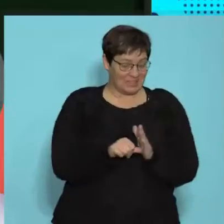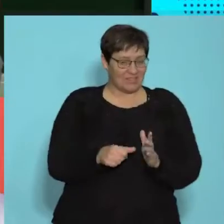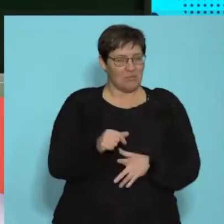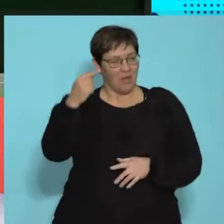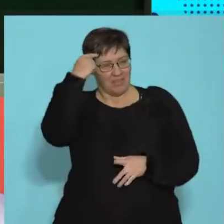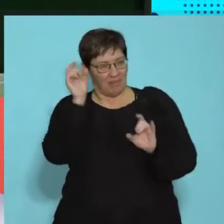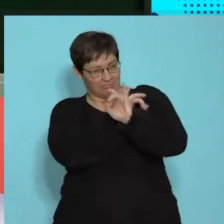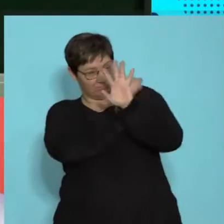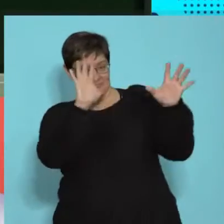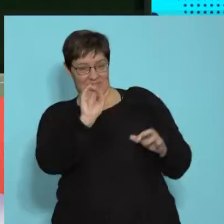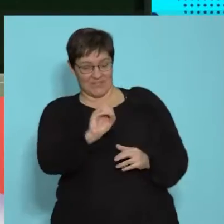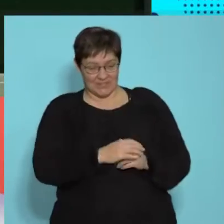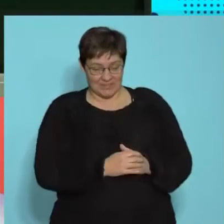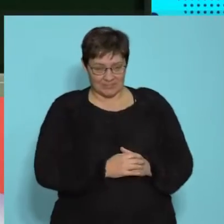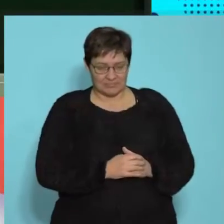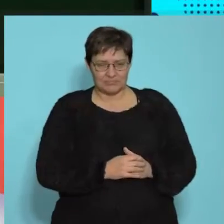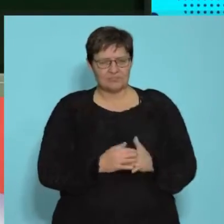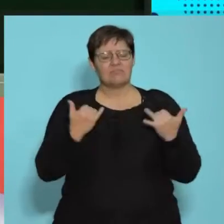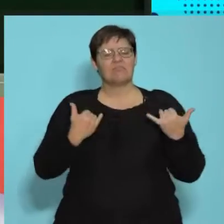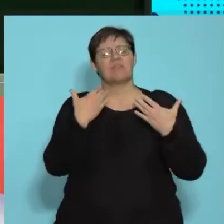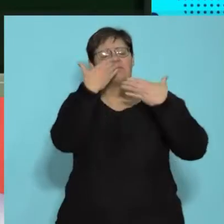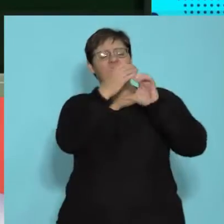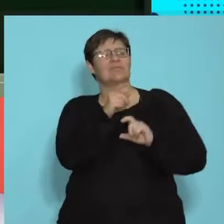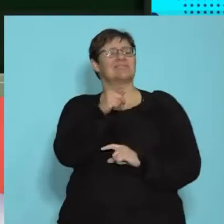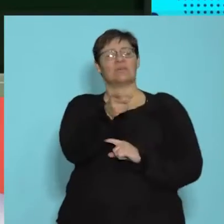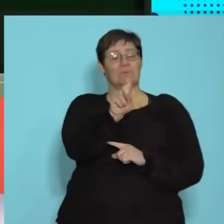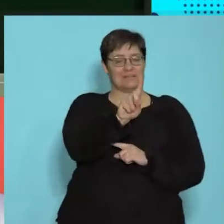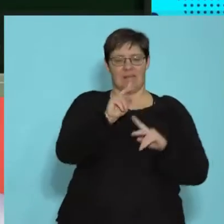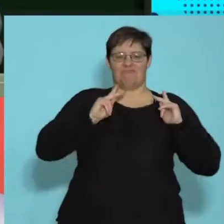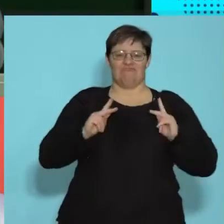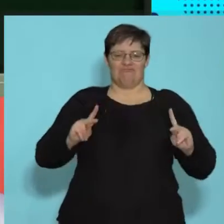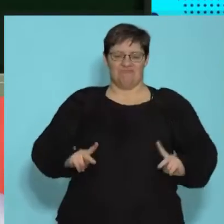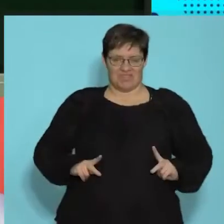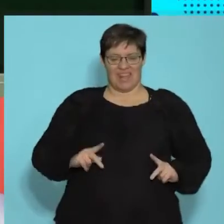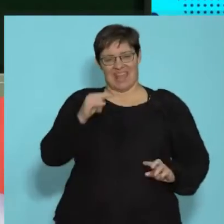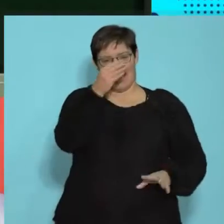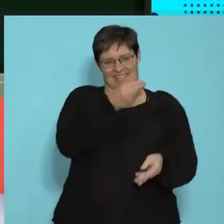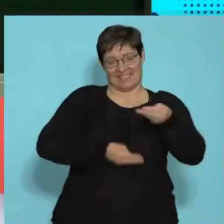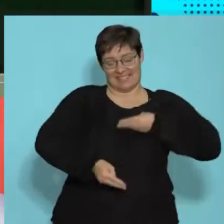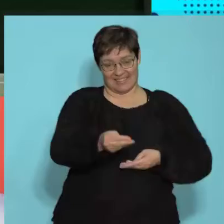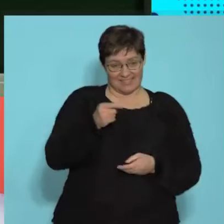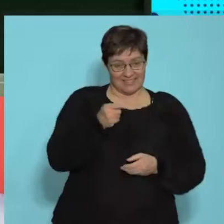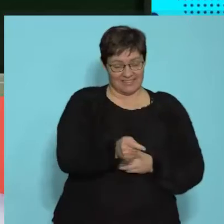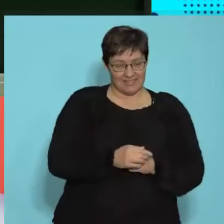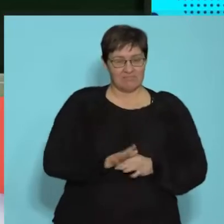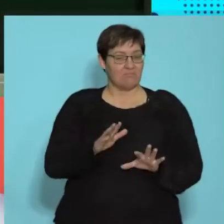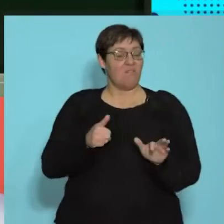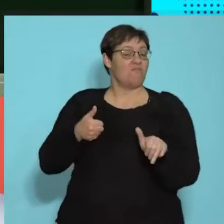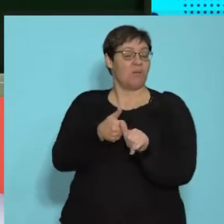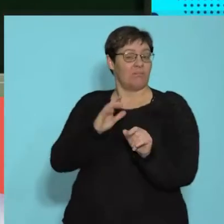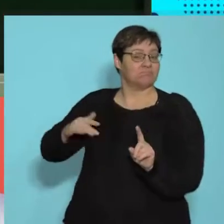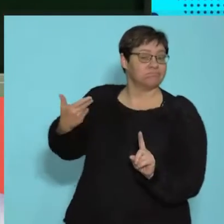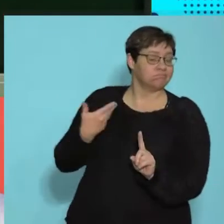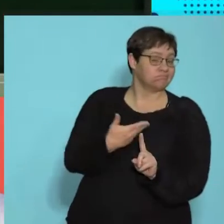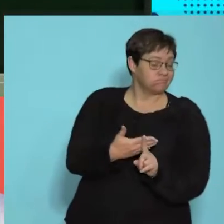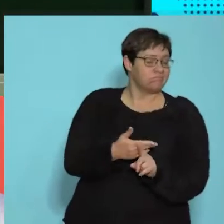right, to help us think a little bit clearer. We're looking at the human gaseous exchange. And if you've been